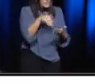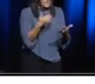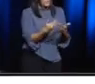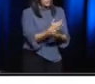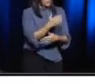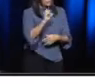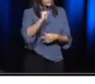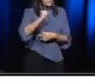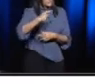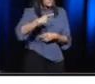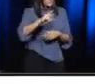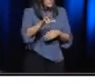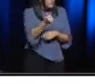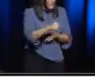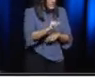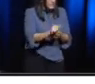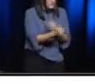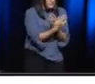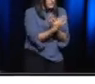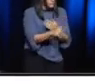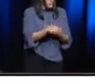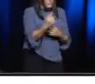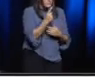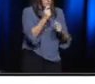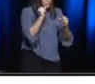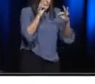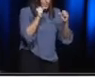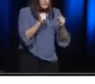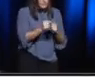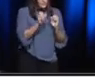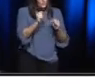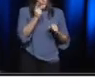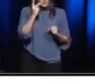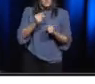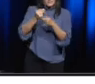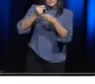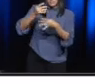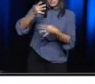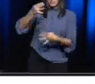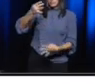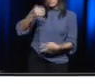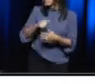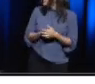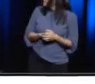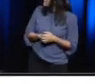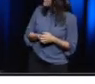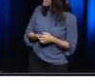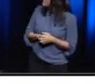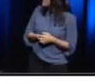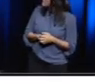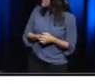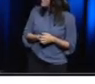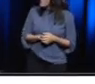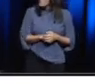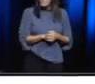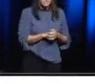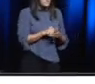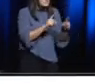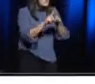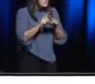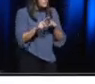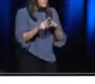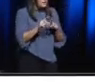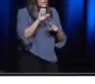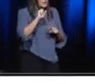find something really remarkable. Look at the bottlenose dolphins, multi-level alliances, menopause in killer whales, symbolic marking in